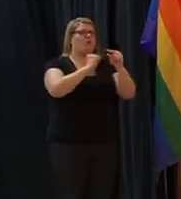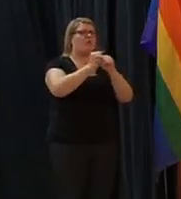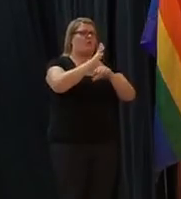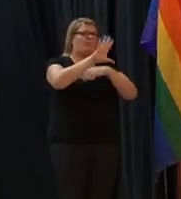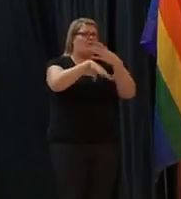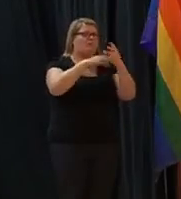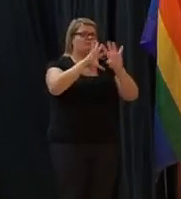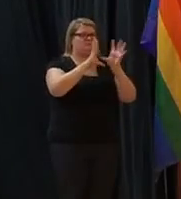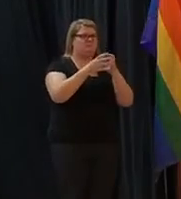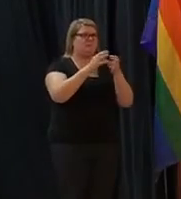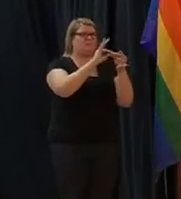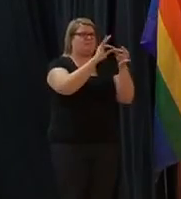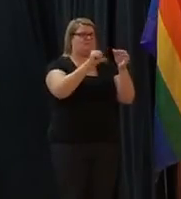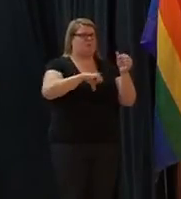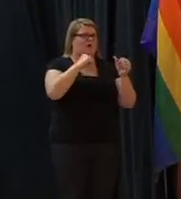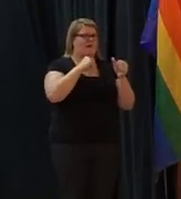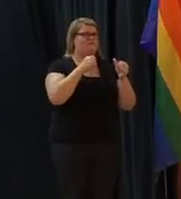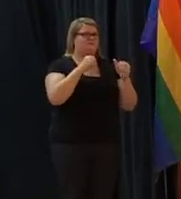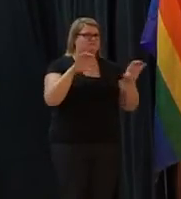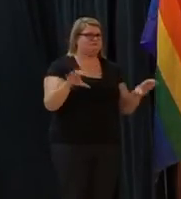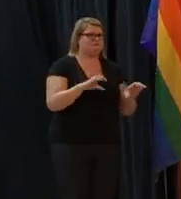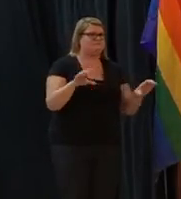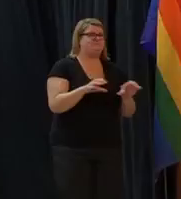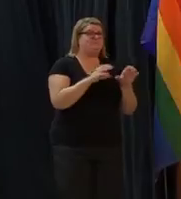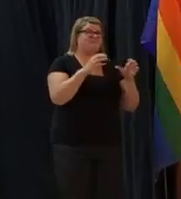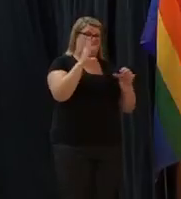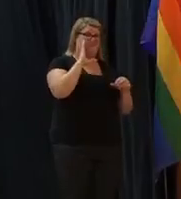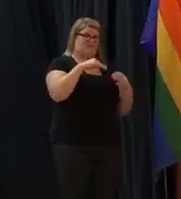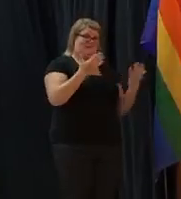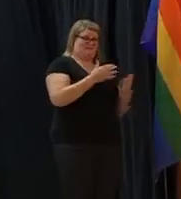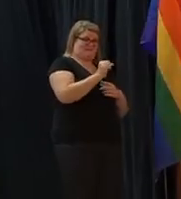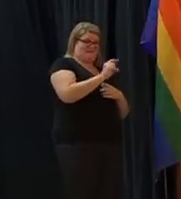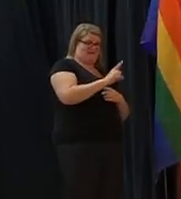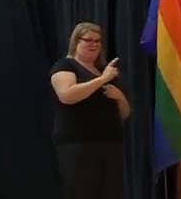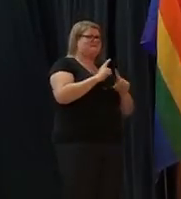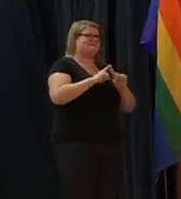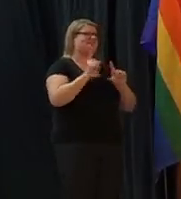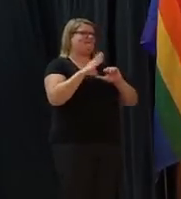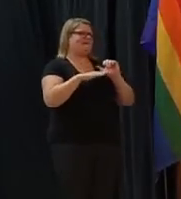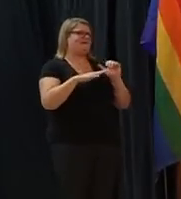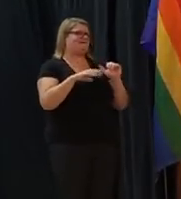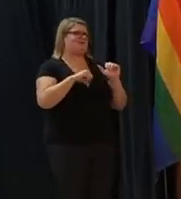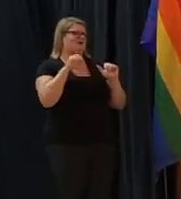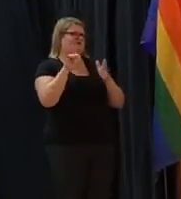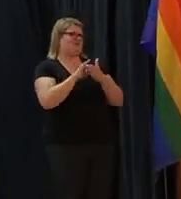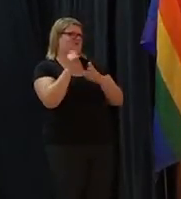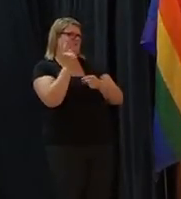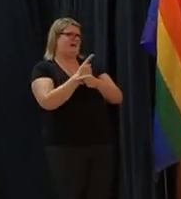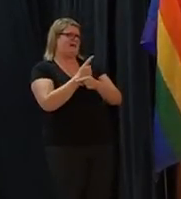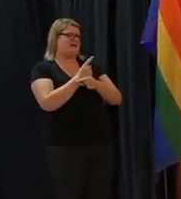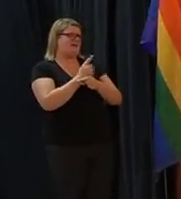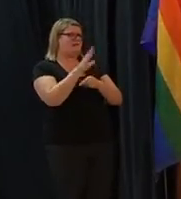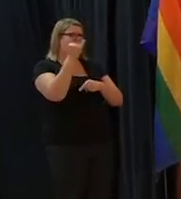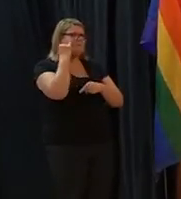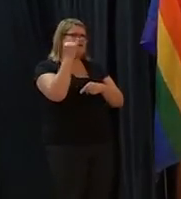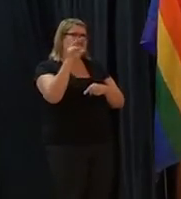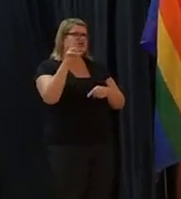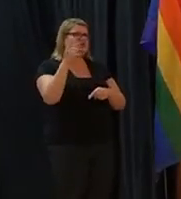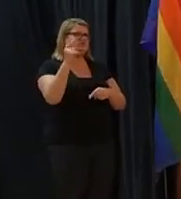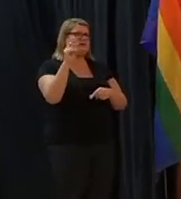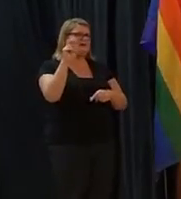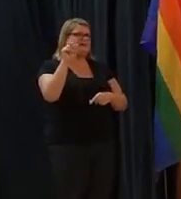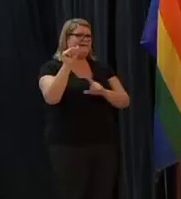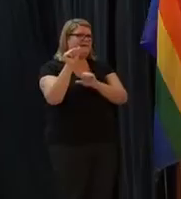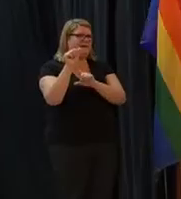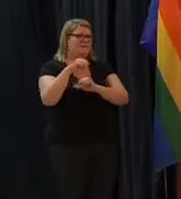where Pride here in San Diego is a little different than Pride New York. Just think about the differences that Pride in Uganda, which can mean a death